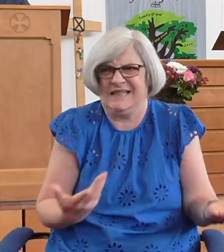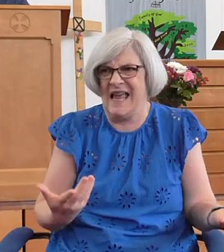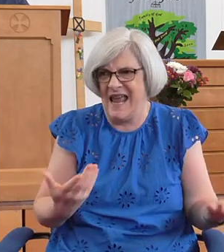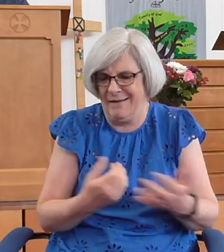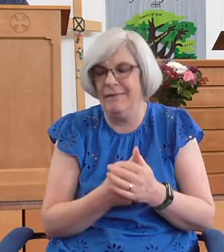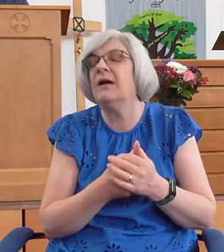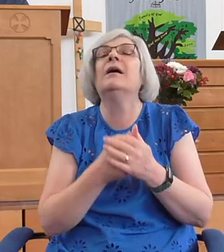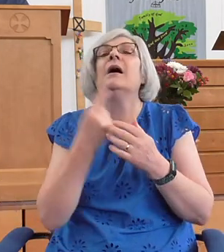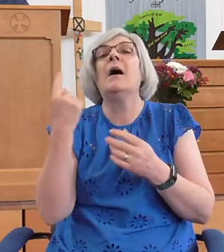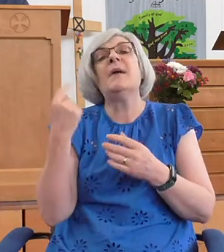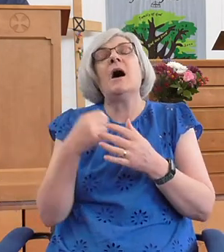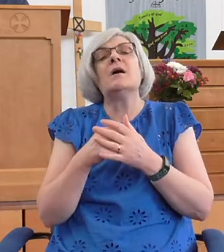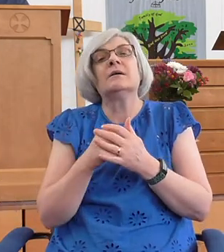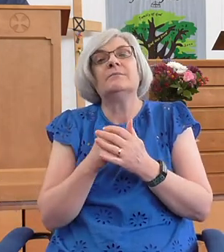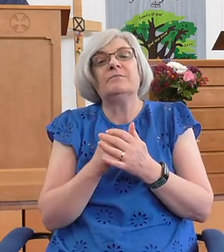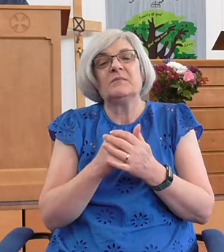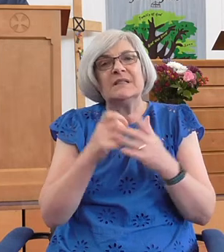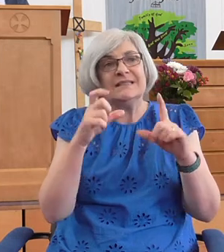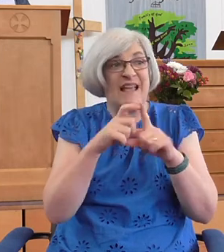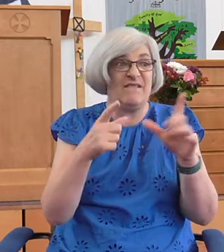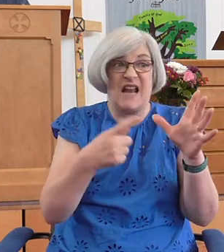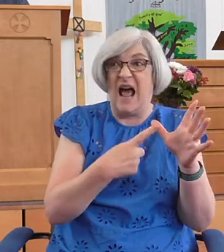So it's more this